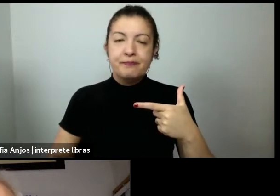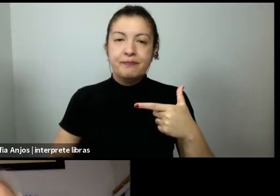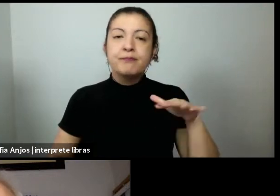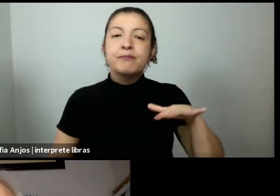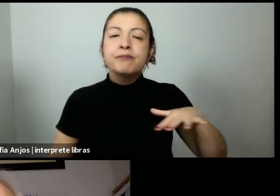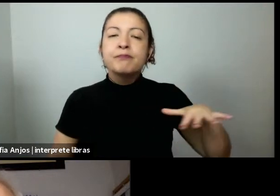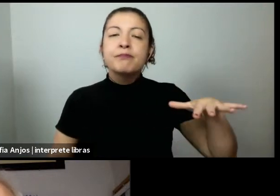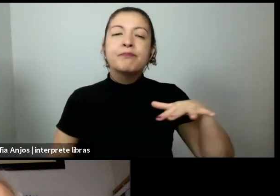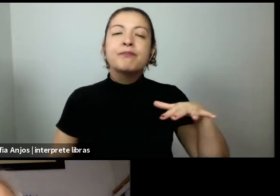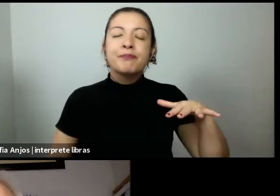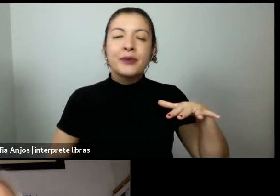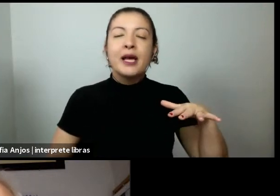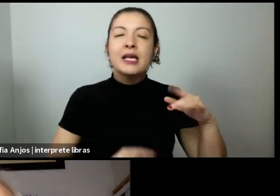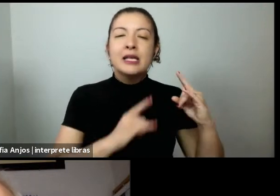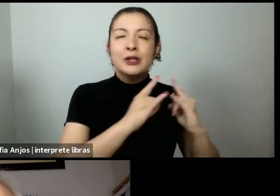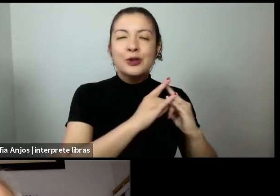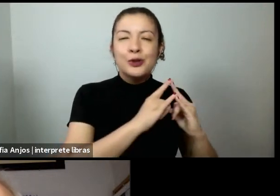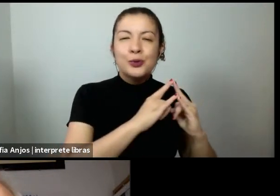Mar, no Brasil.